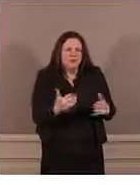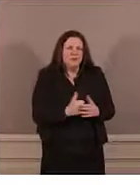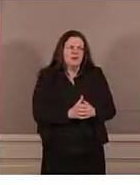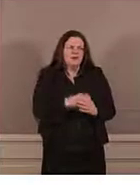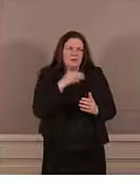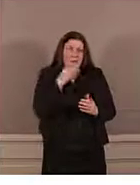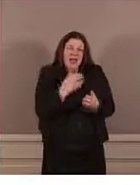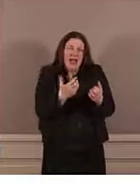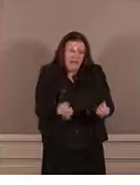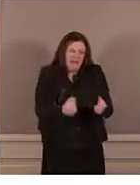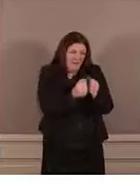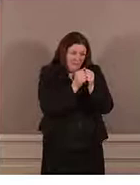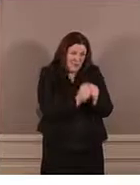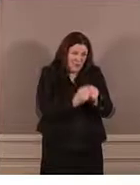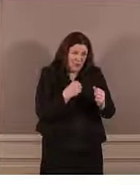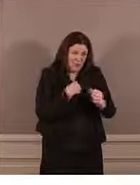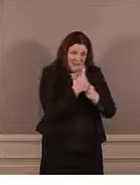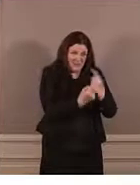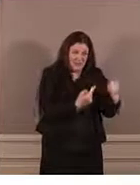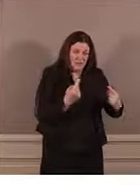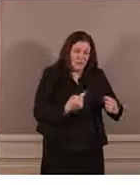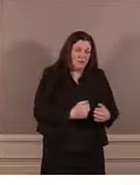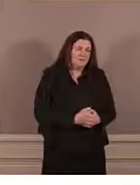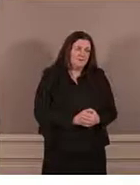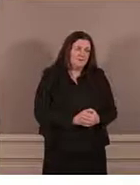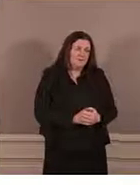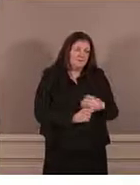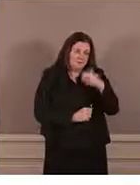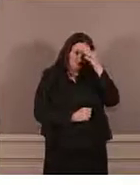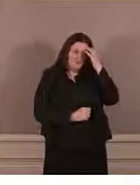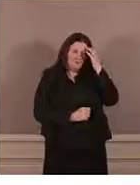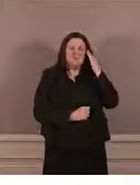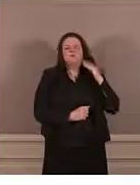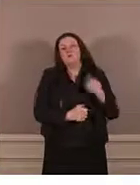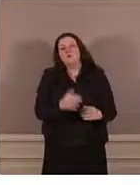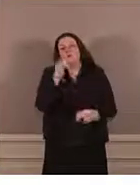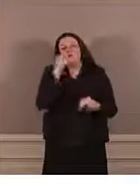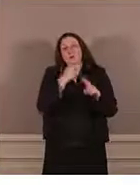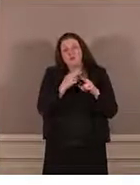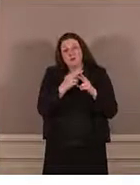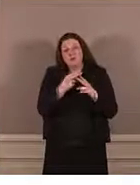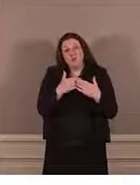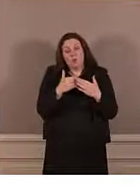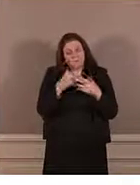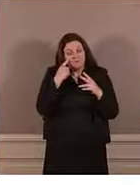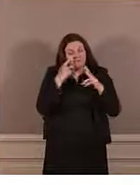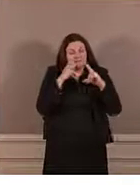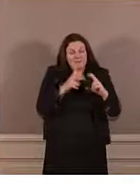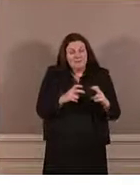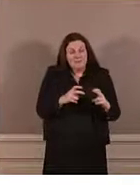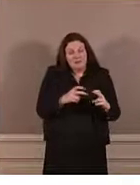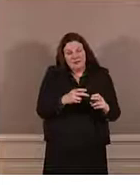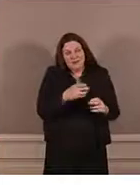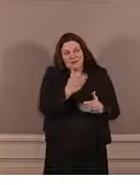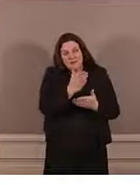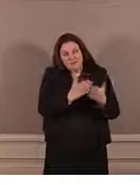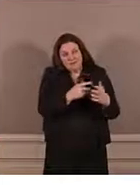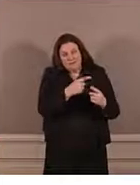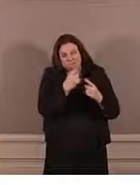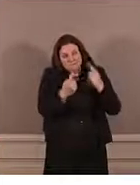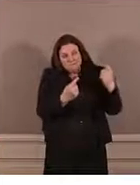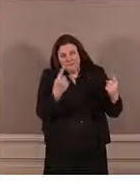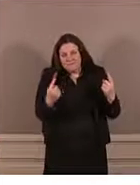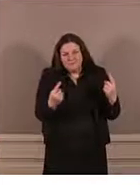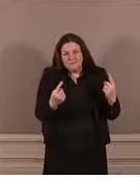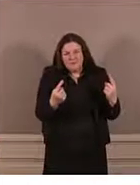were of value to the individual. We did find, though, in terms of how the outcomes that individuals